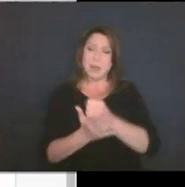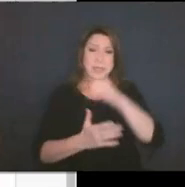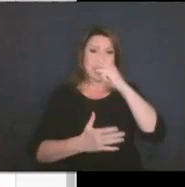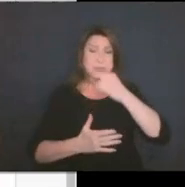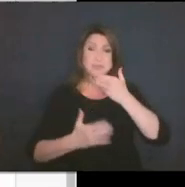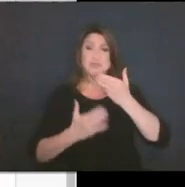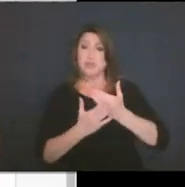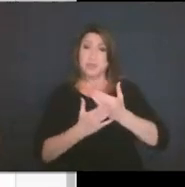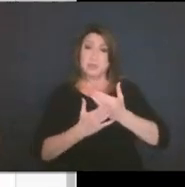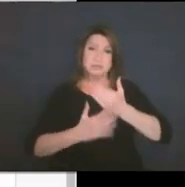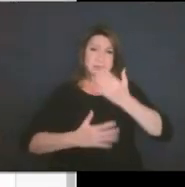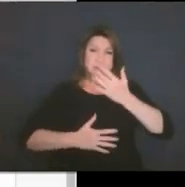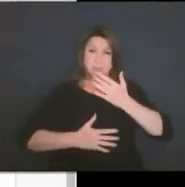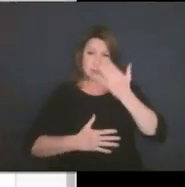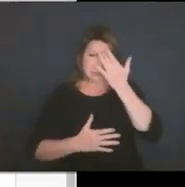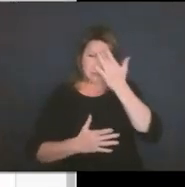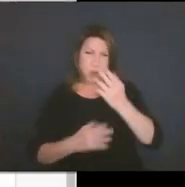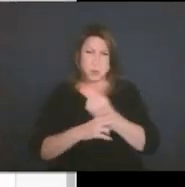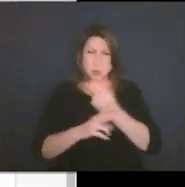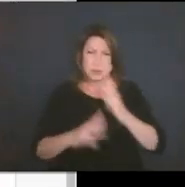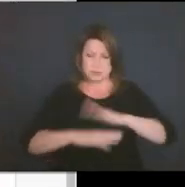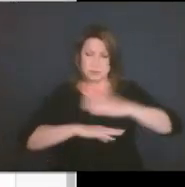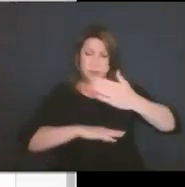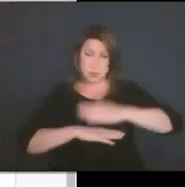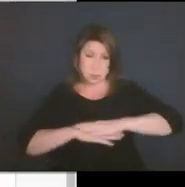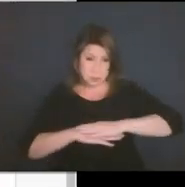digital citizens when they're online. And